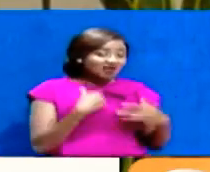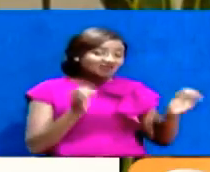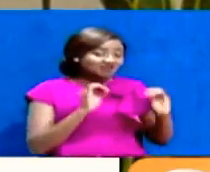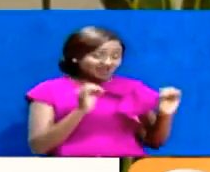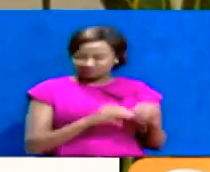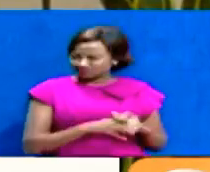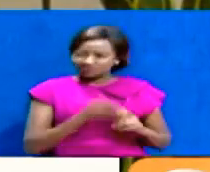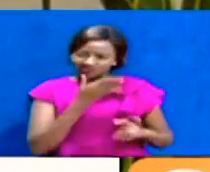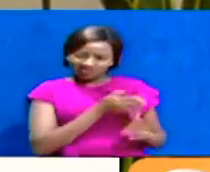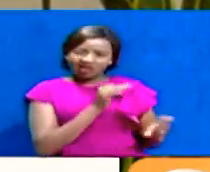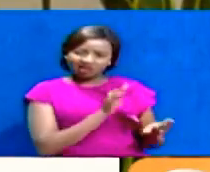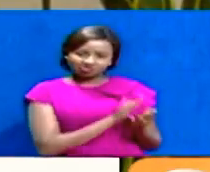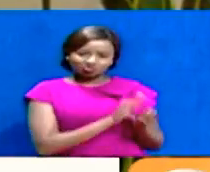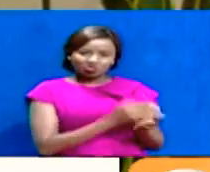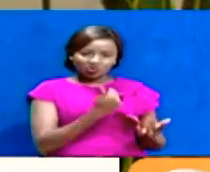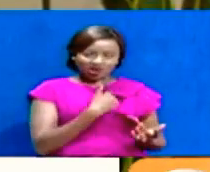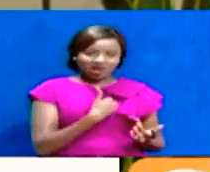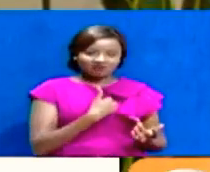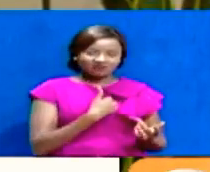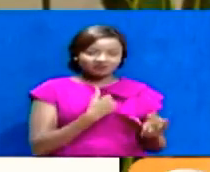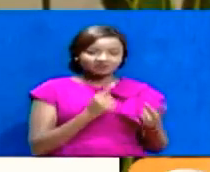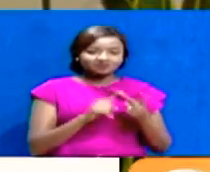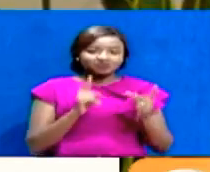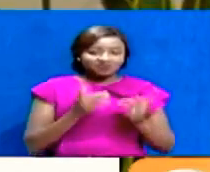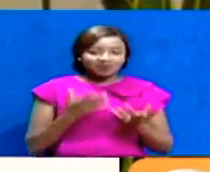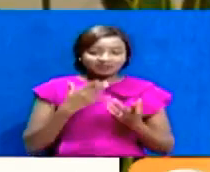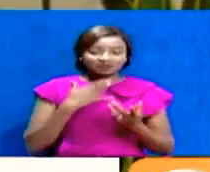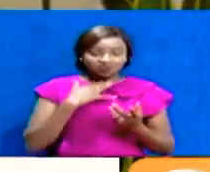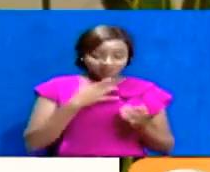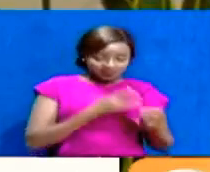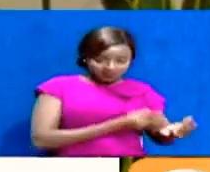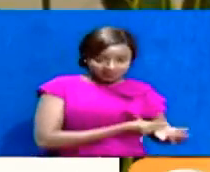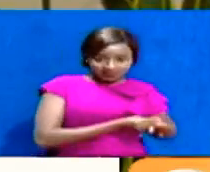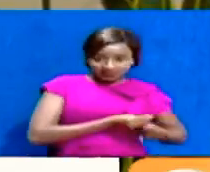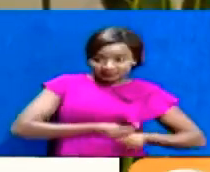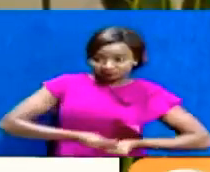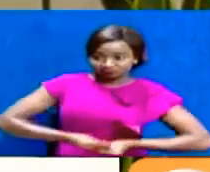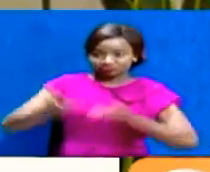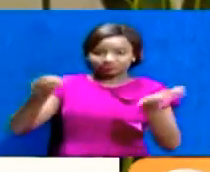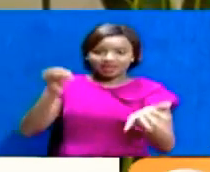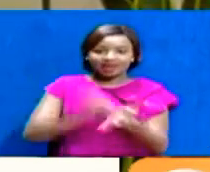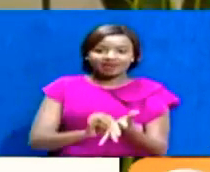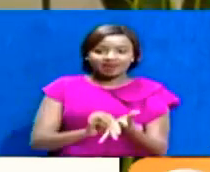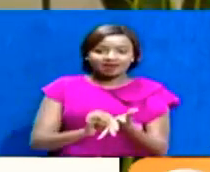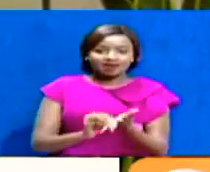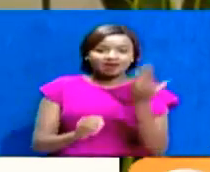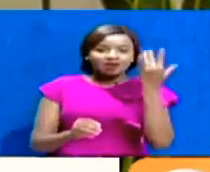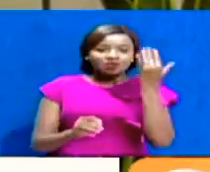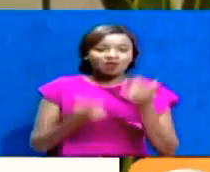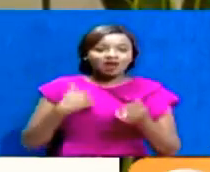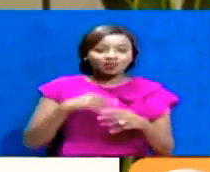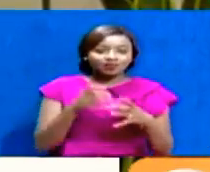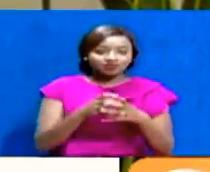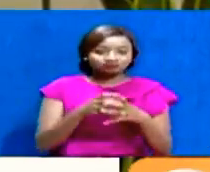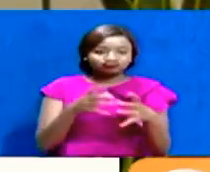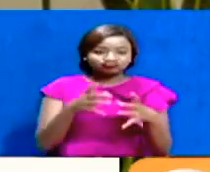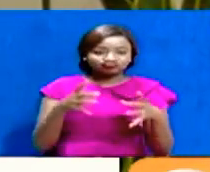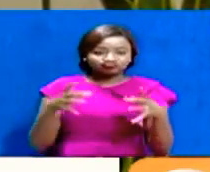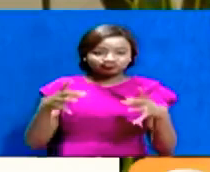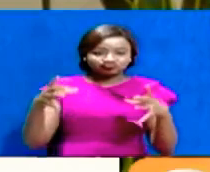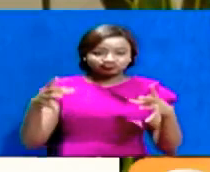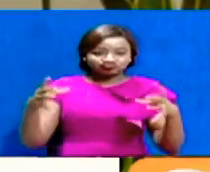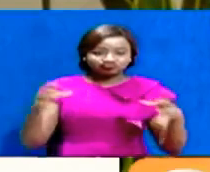our stores, but a rollout of a redistribution plan, particularly because we expanded the phases